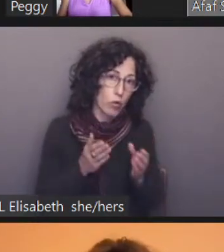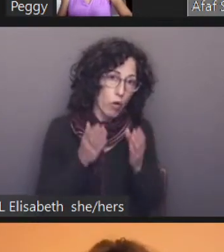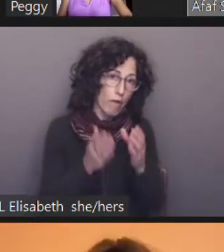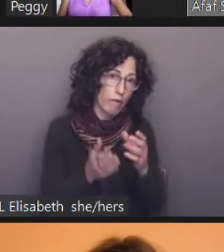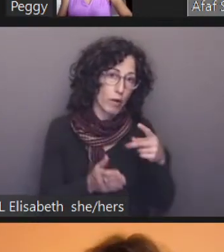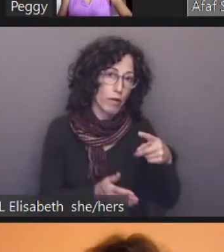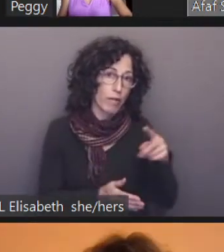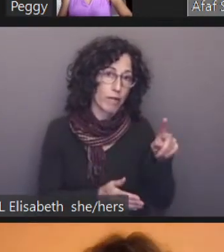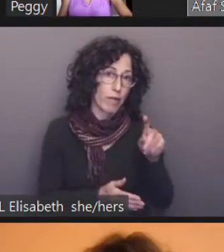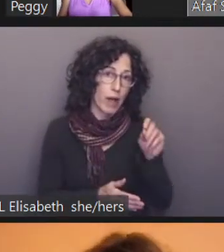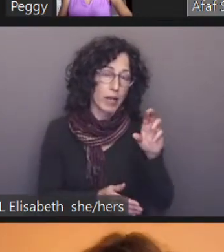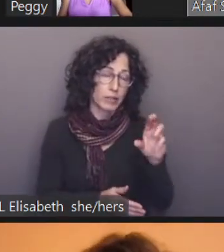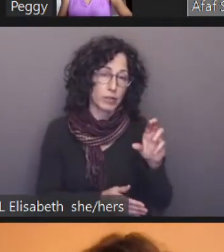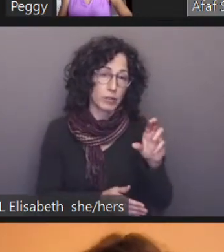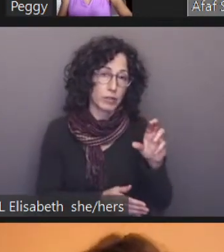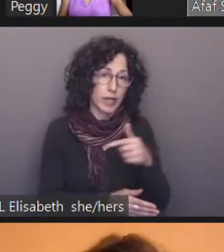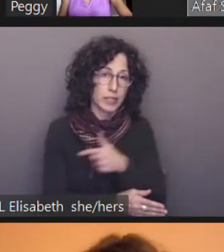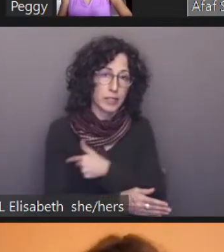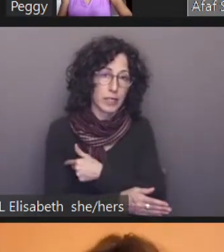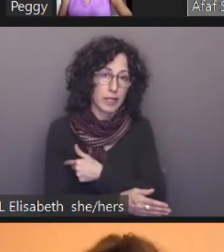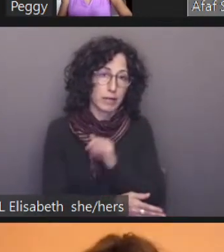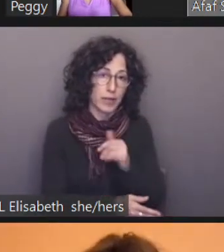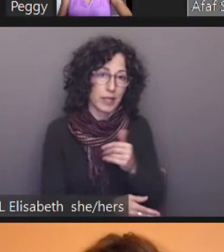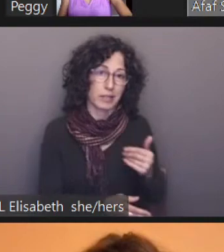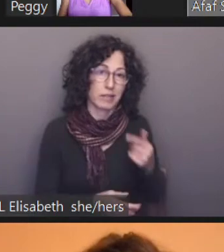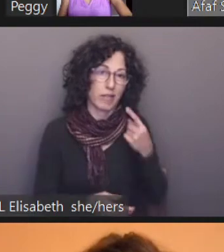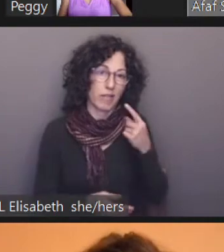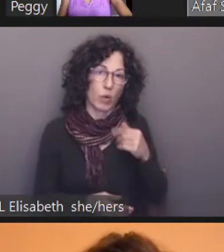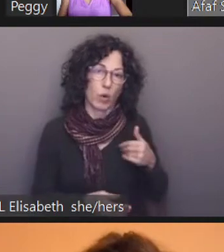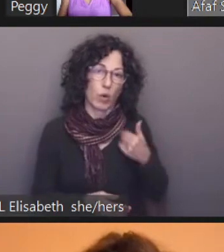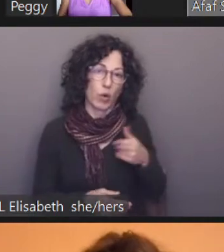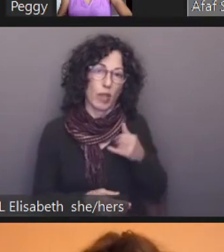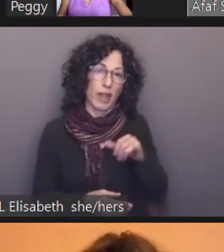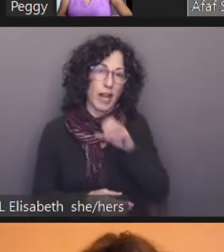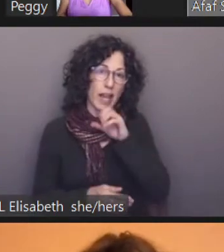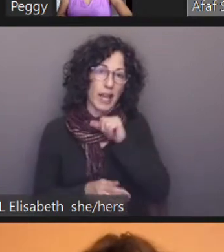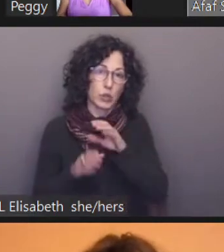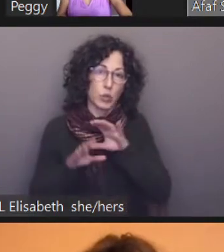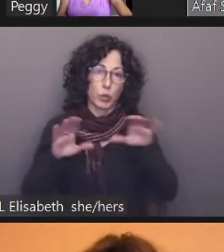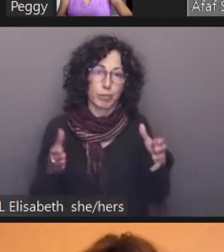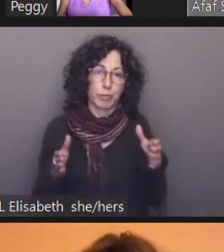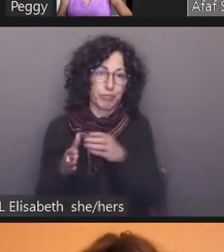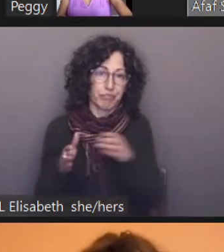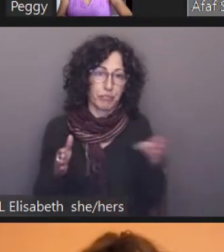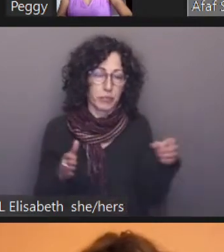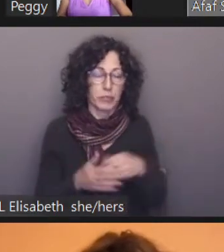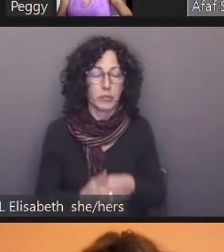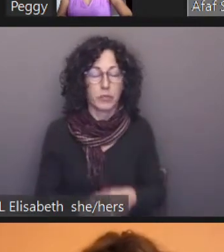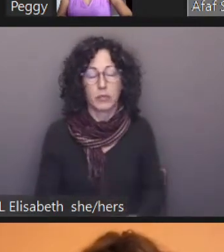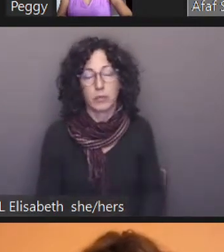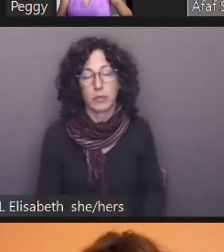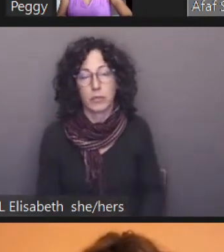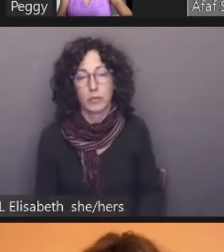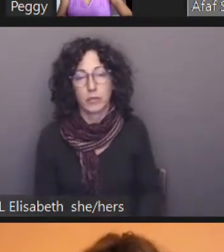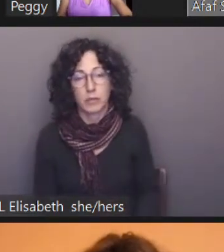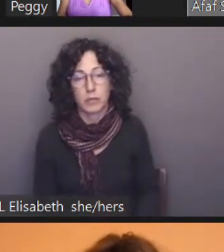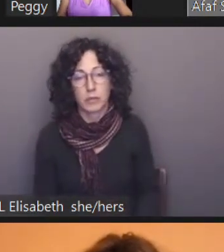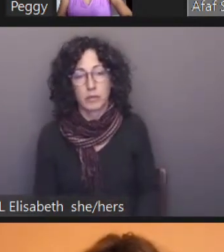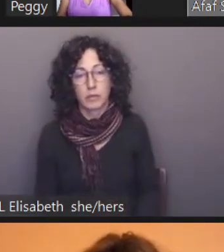that is authorized for youth age 12 to 15. And so there are a variety of ways. And in